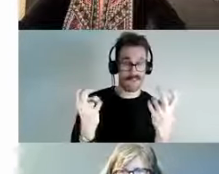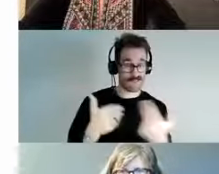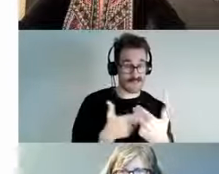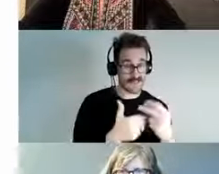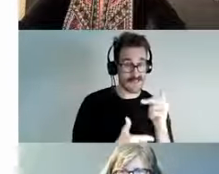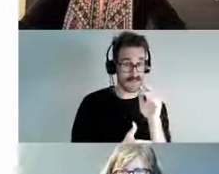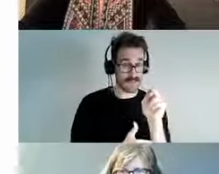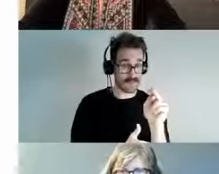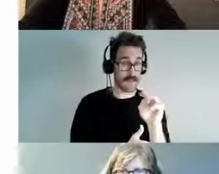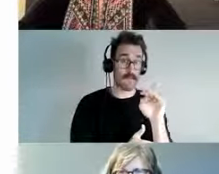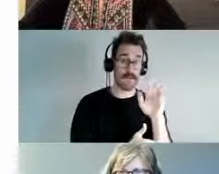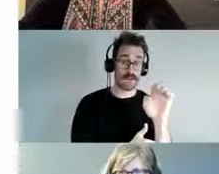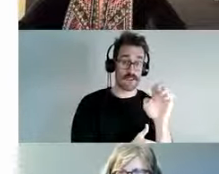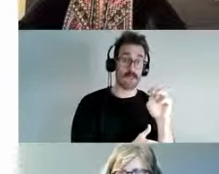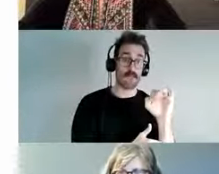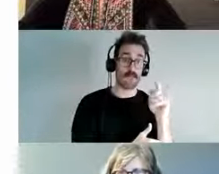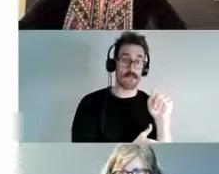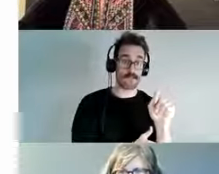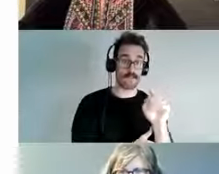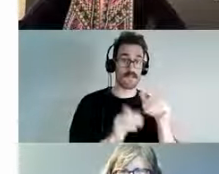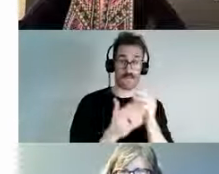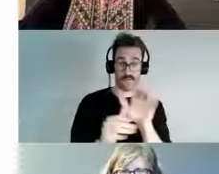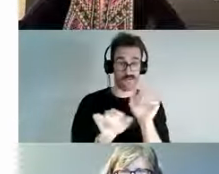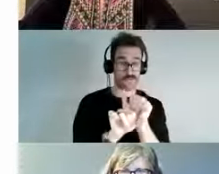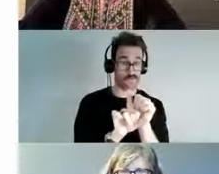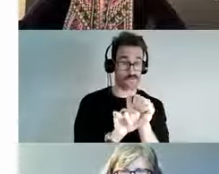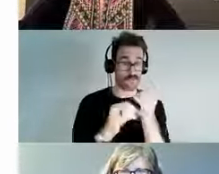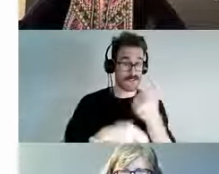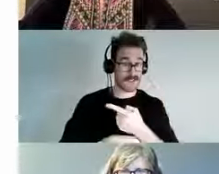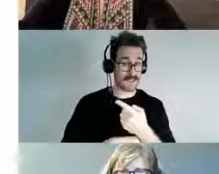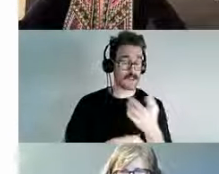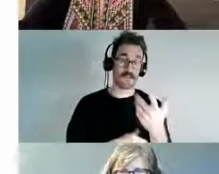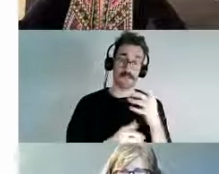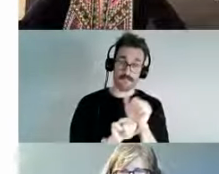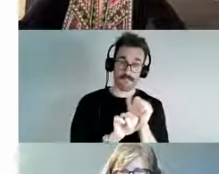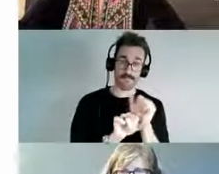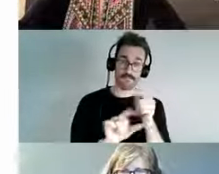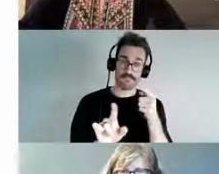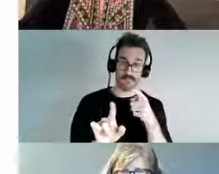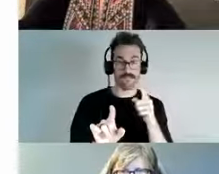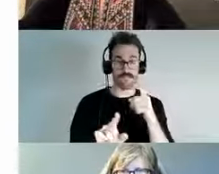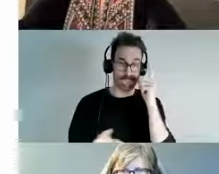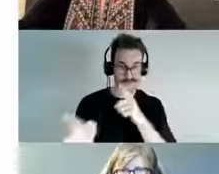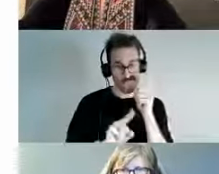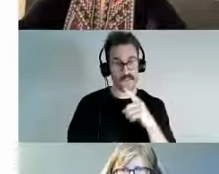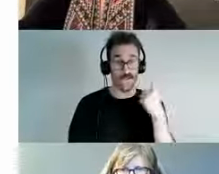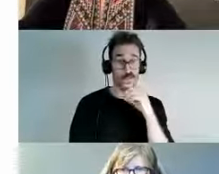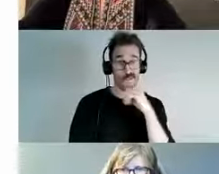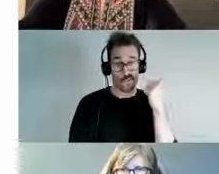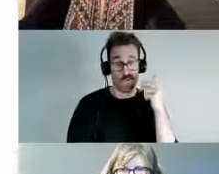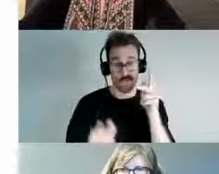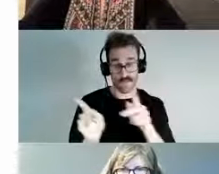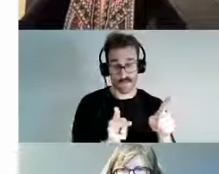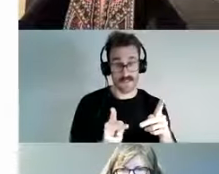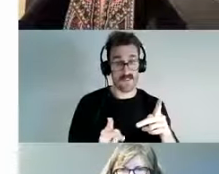Marie, and Margaret, for their dedication and work to move towards a convention on the rights of older persons, both at the United Nations and in